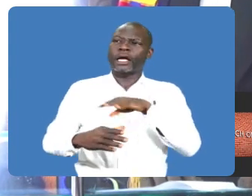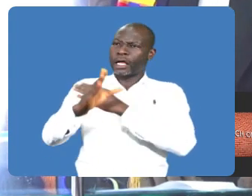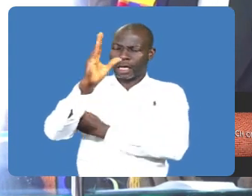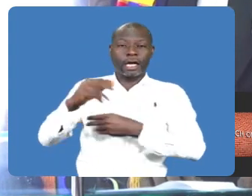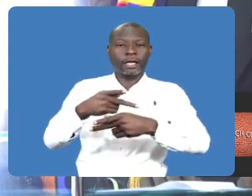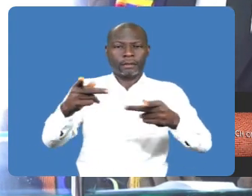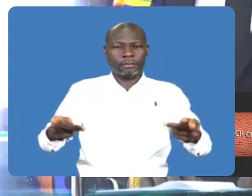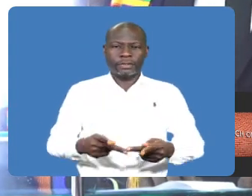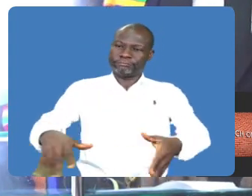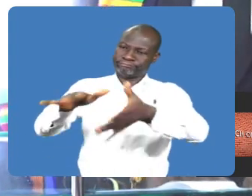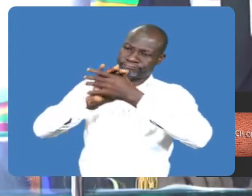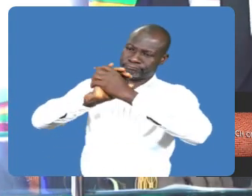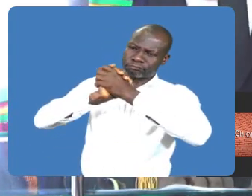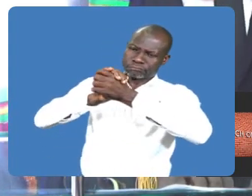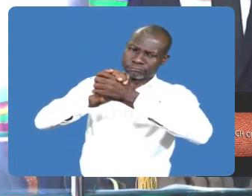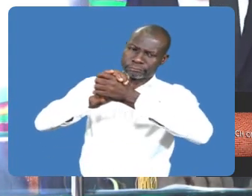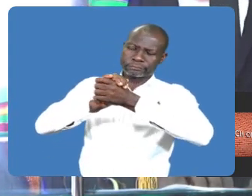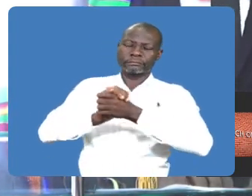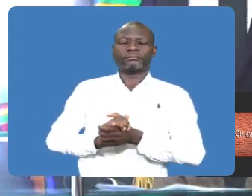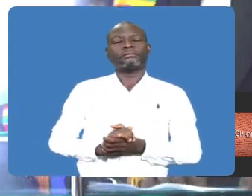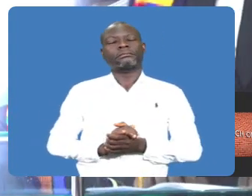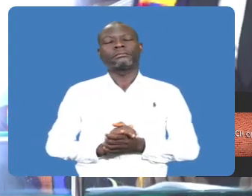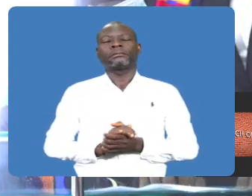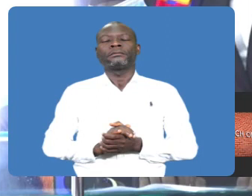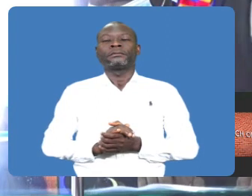his vineyard. Sir, we appreciate you.